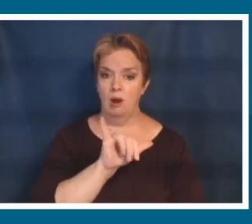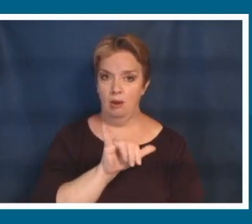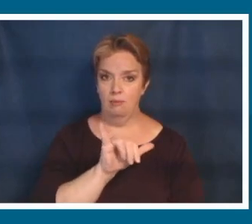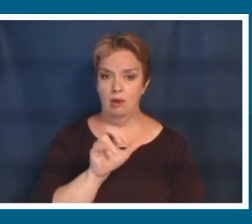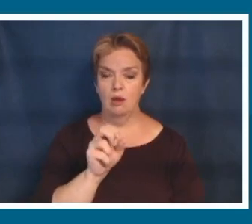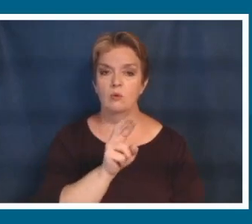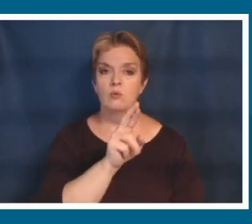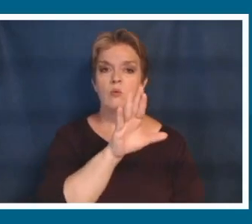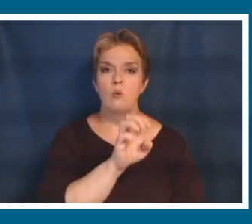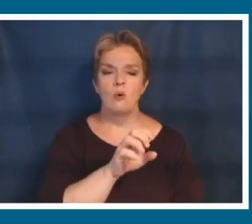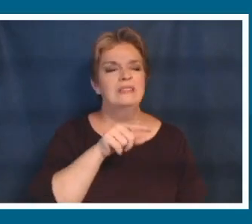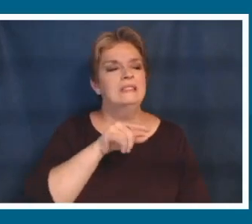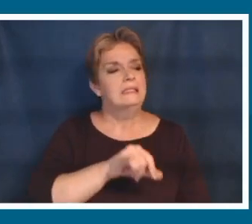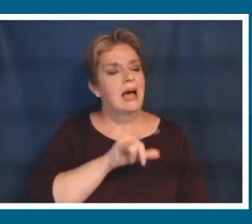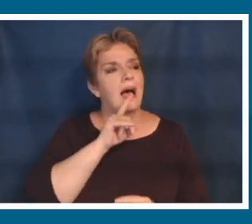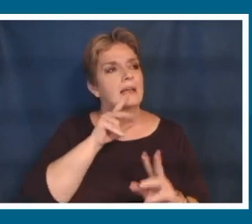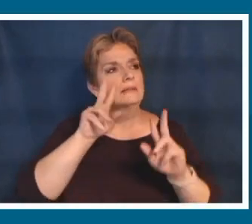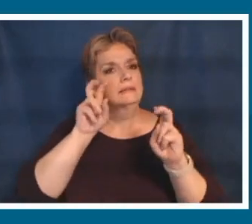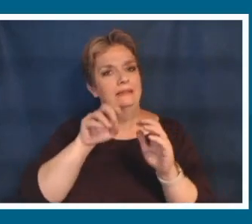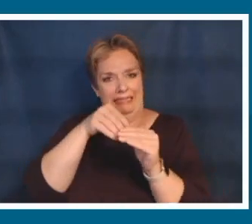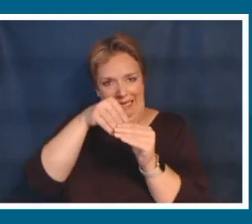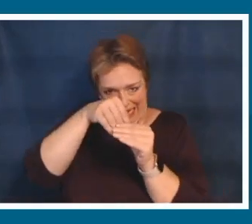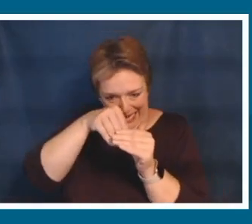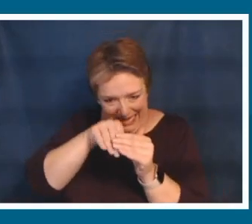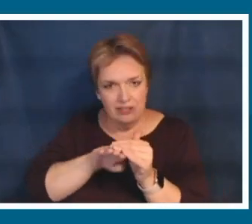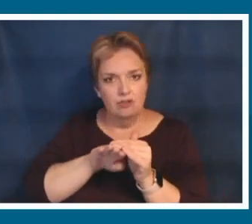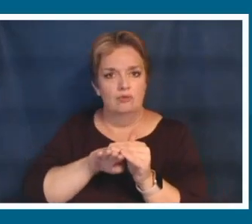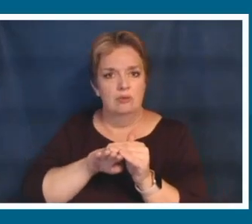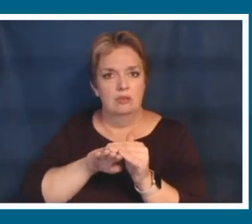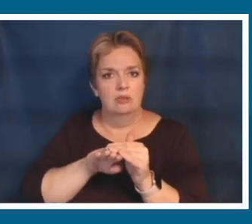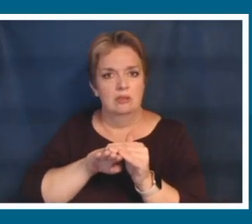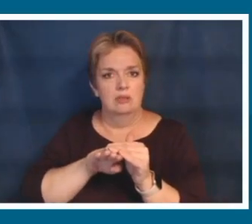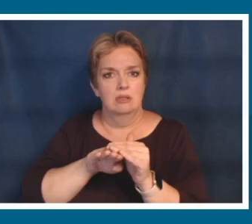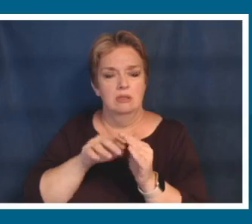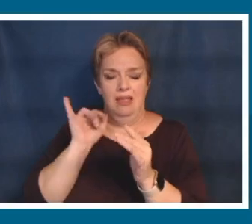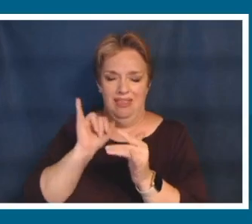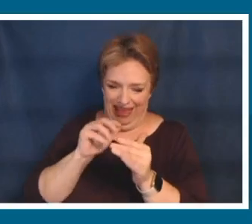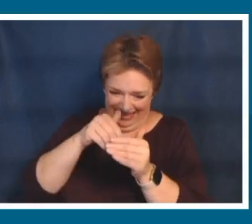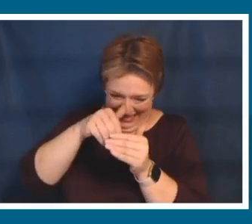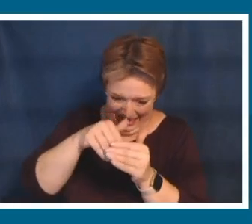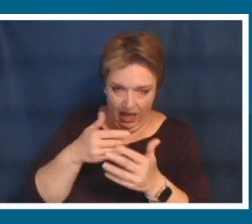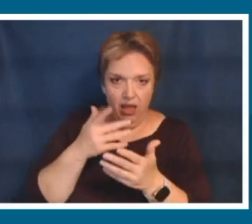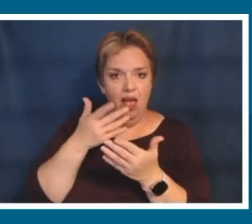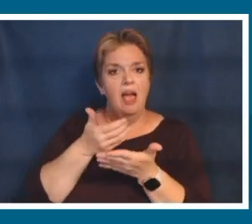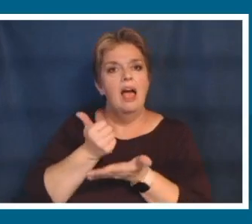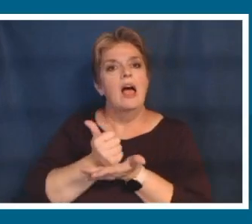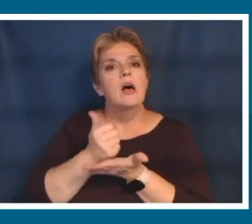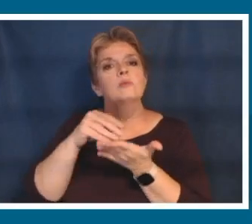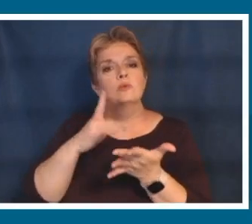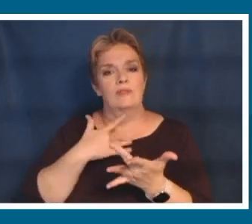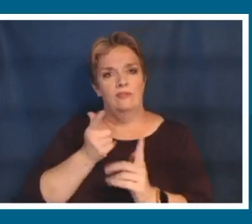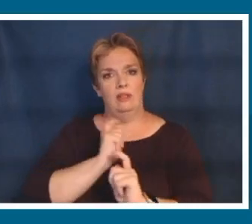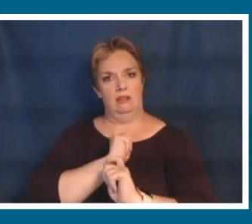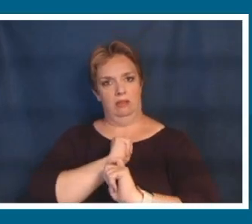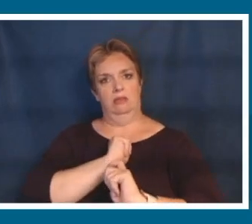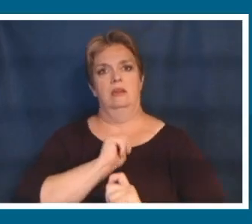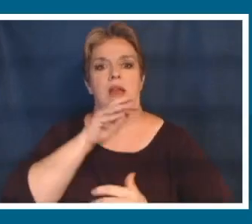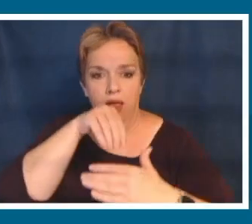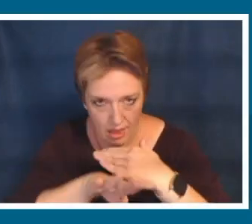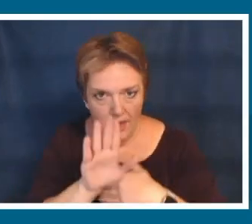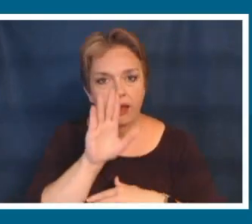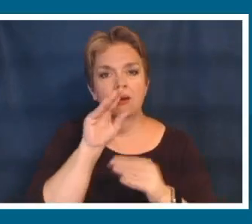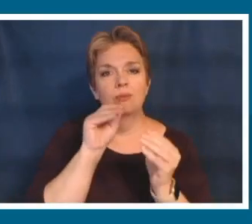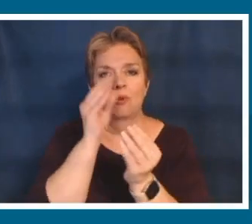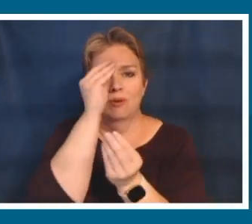so important. And as a classroom teacher, making every student feel like they have something to contribute. So it's not